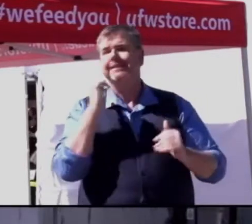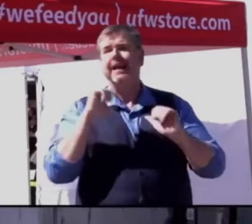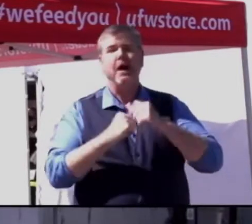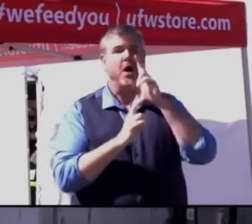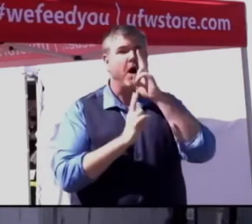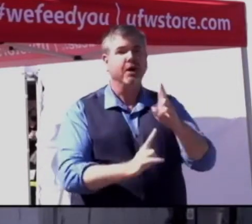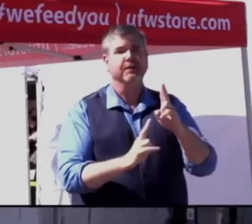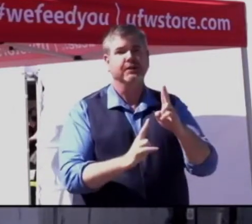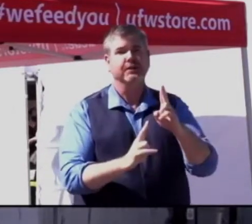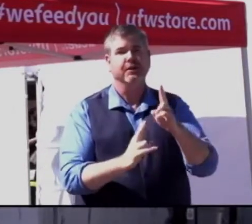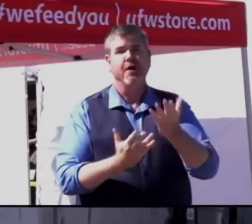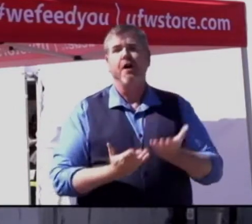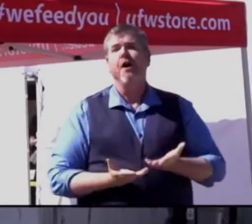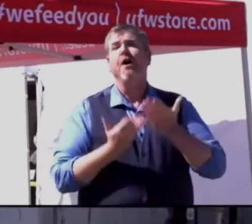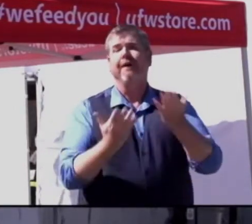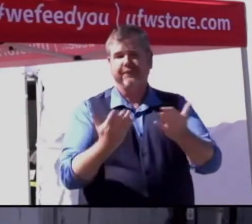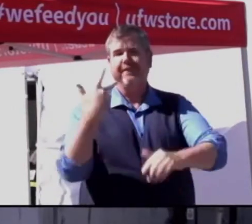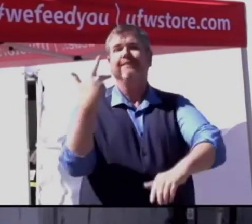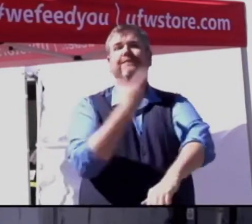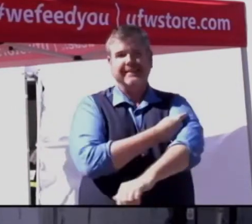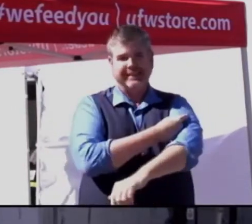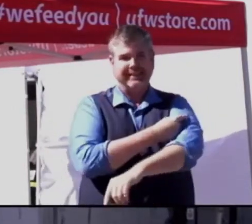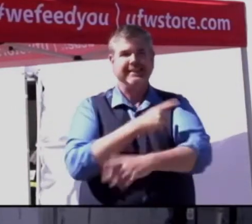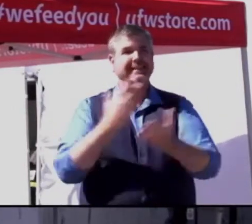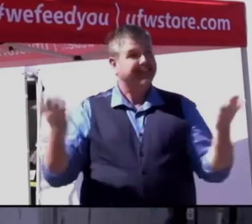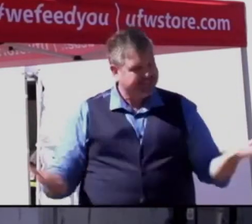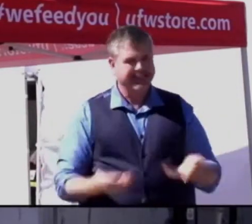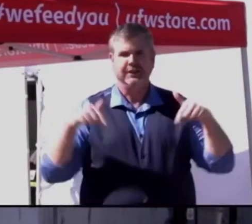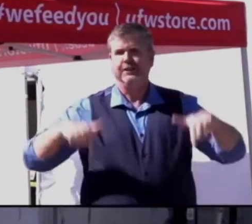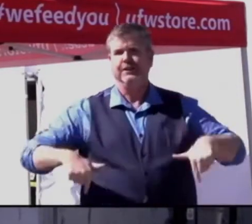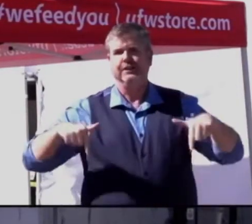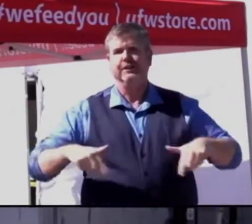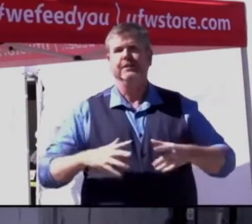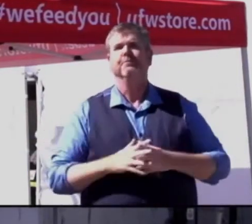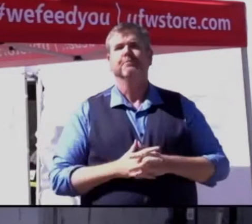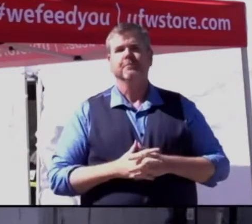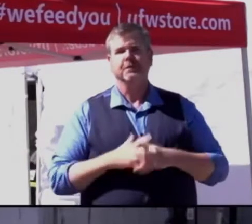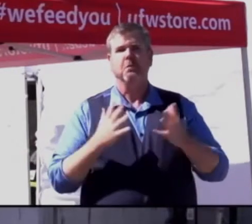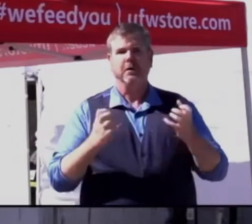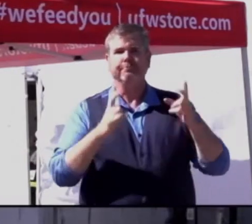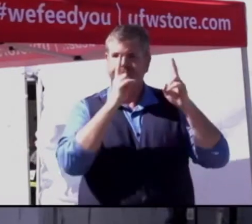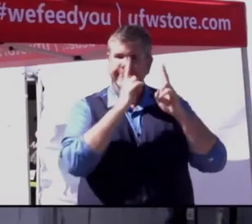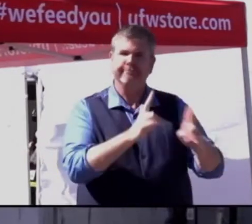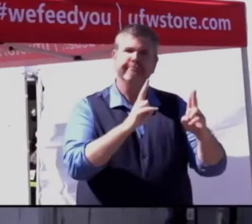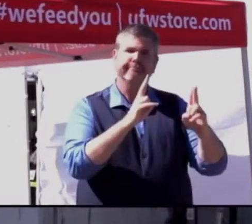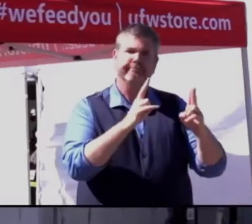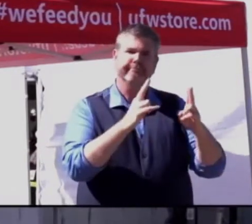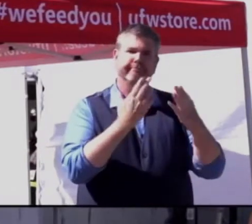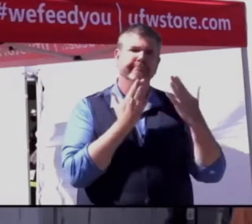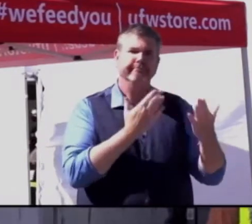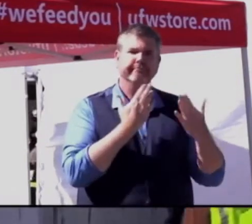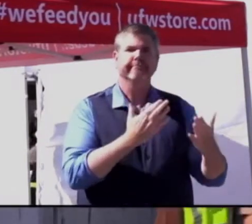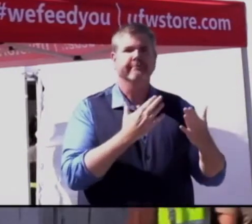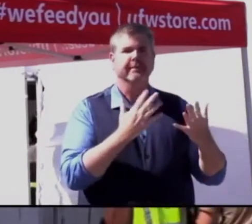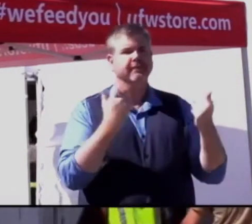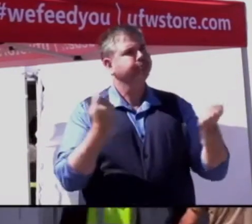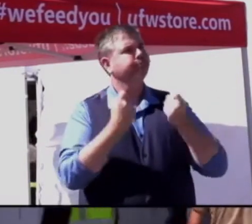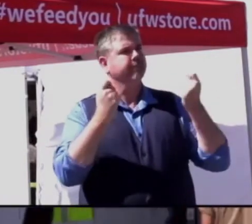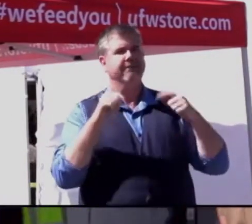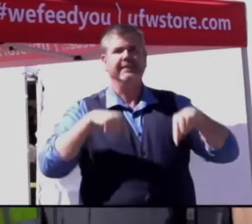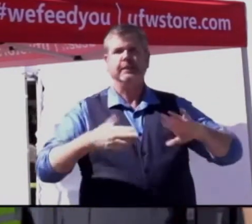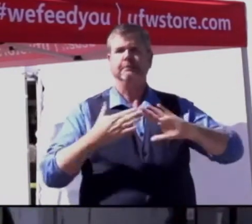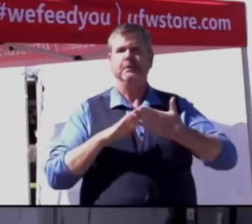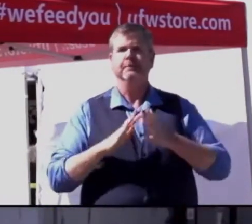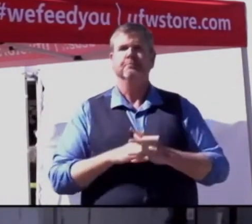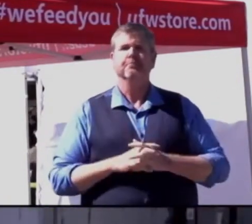is getting them vaccinations. That's the celebration that I think so exciting about today. And I want to acknowledge that one of